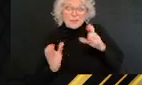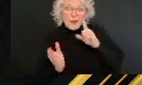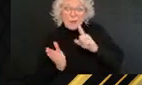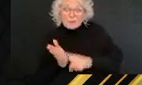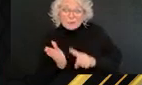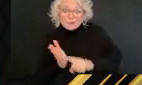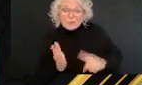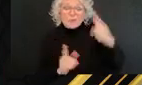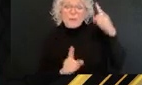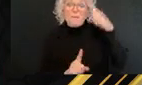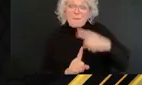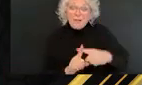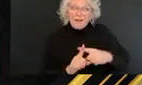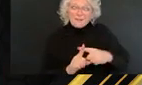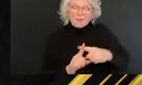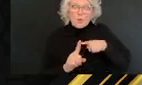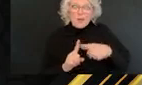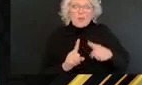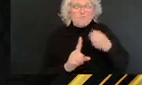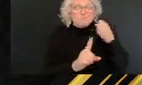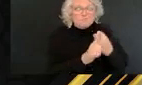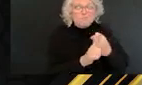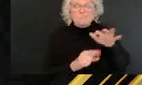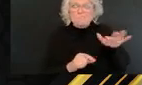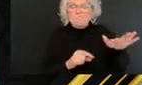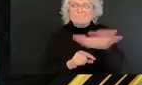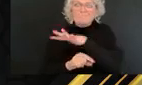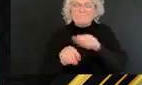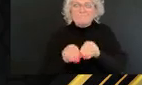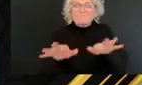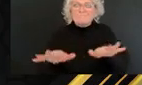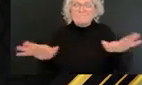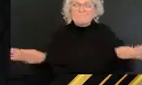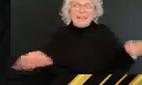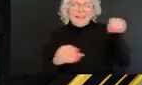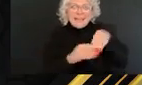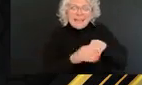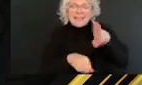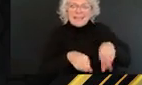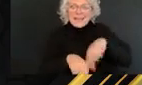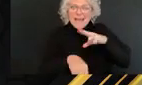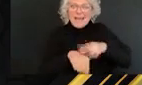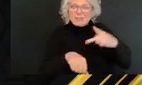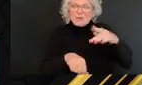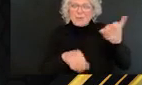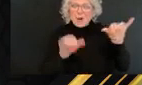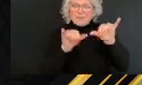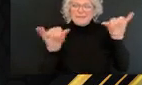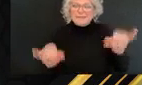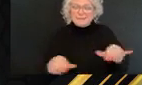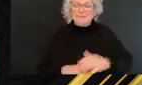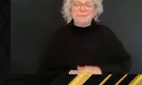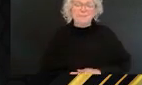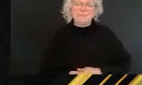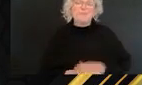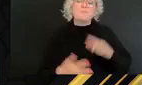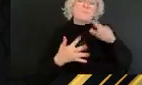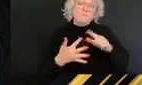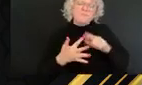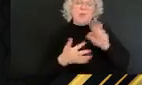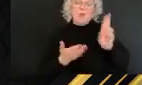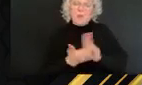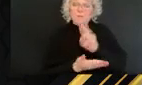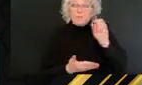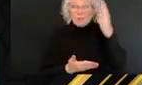research we're doing and also to have the impact we've had in the national park system. Of course, the University of Hawaii, my